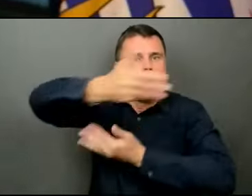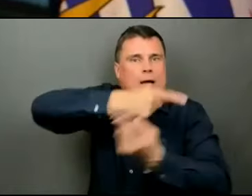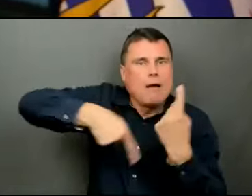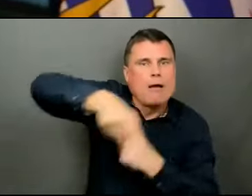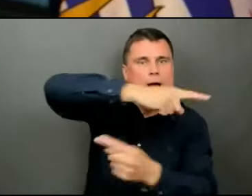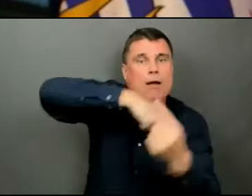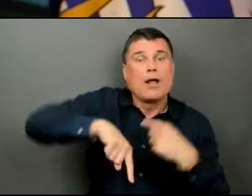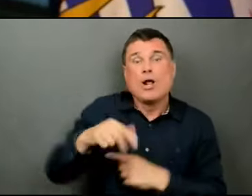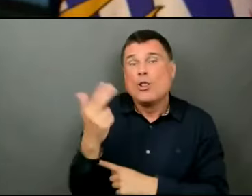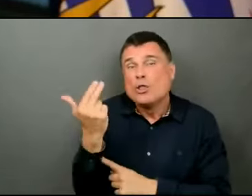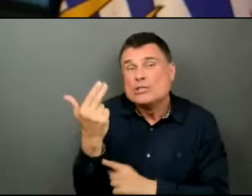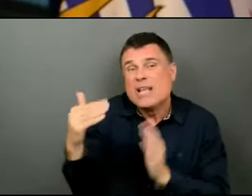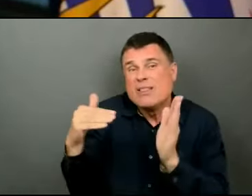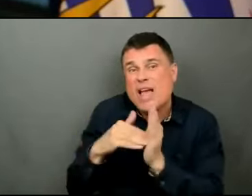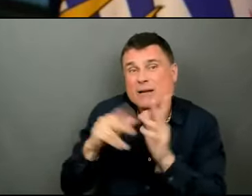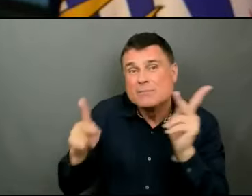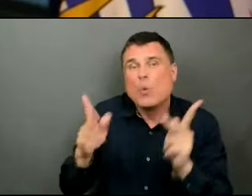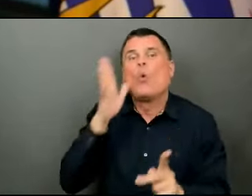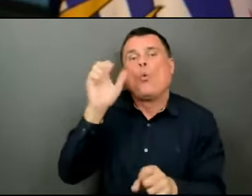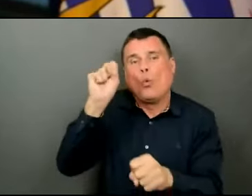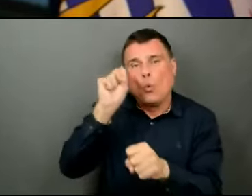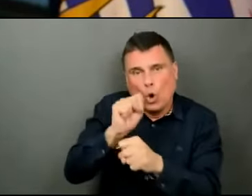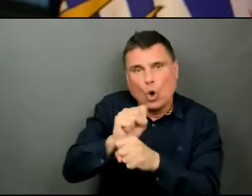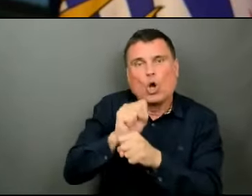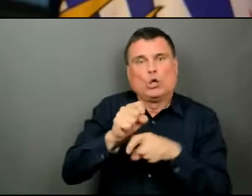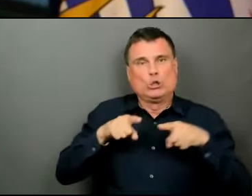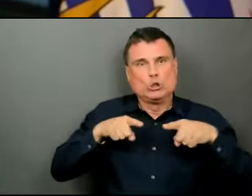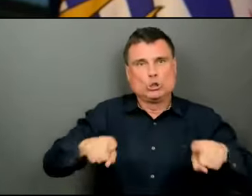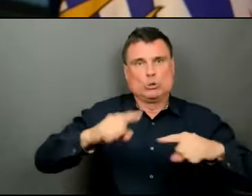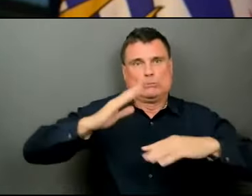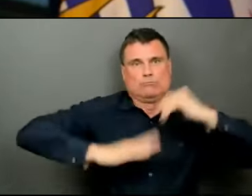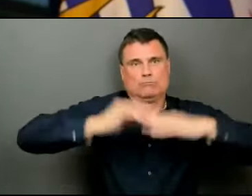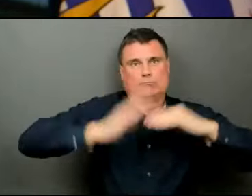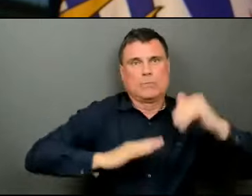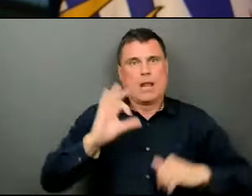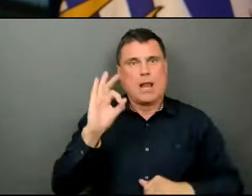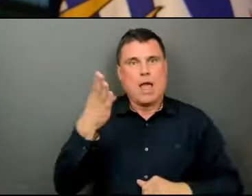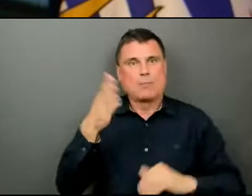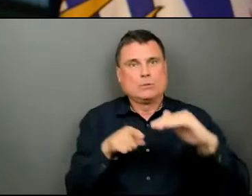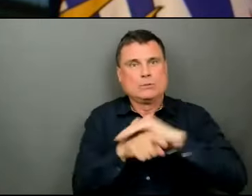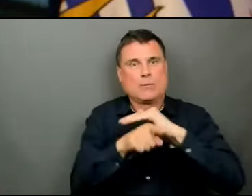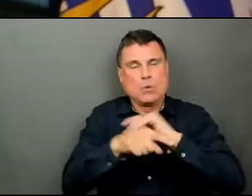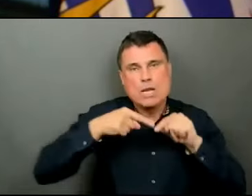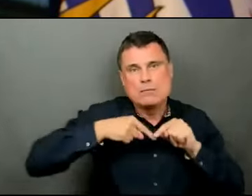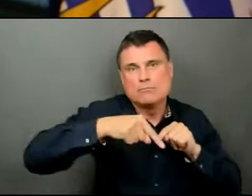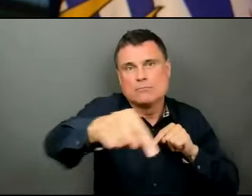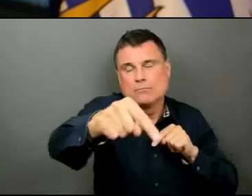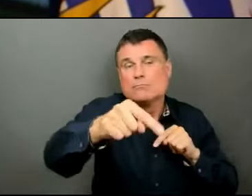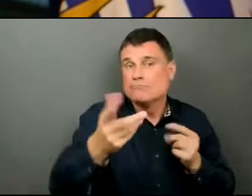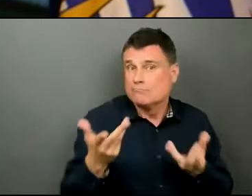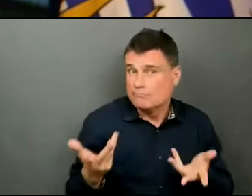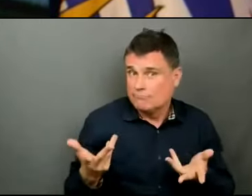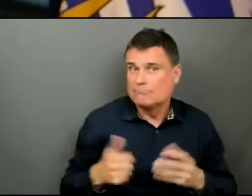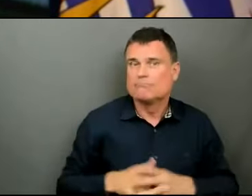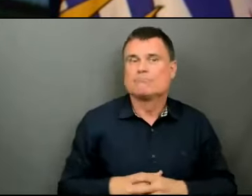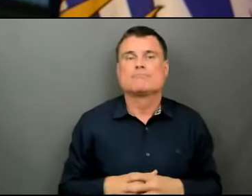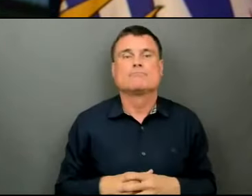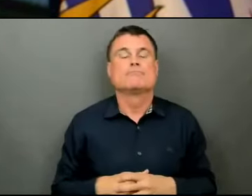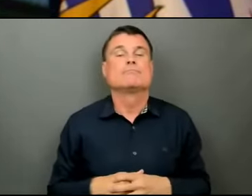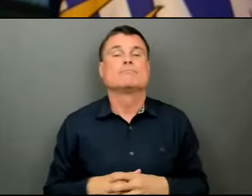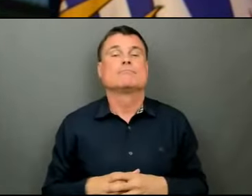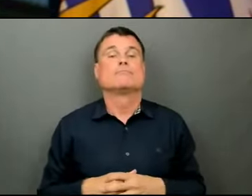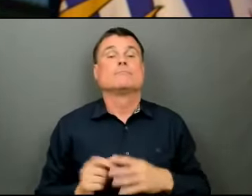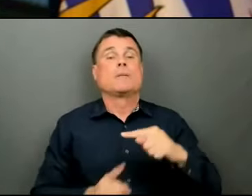and indirect jobs during the construction of Broadway Subway. And as we build public infrastructure, we're also making sure that we deliver meaningful